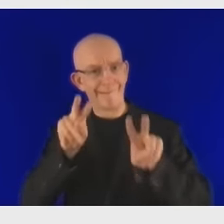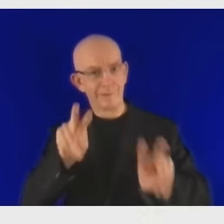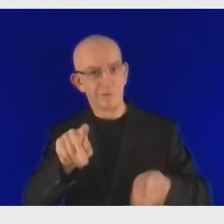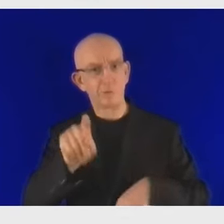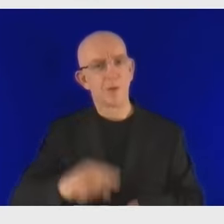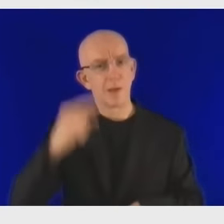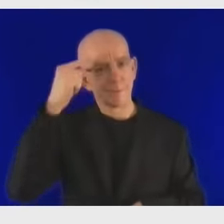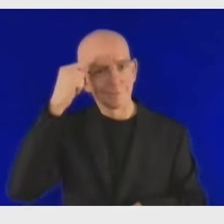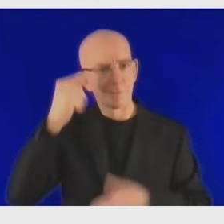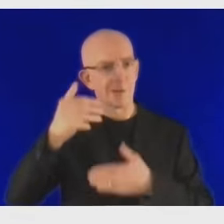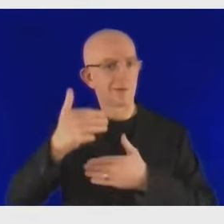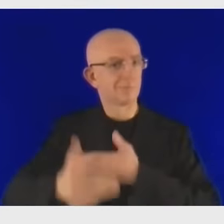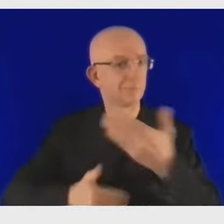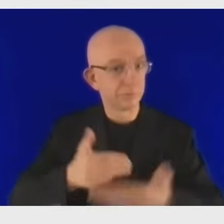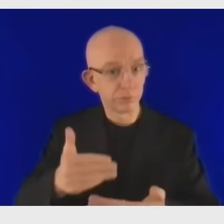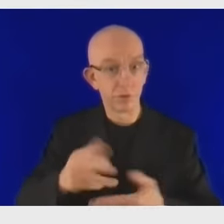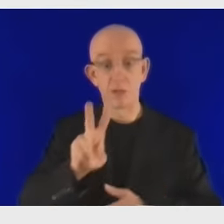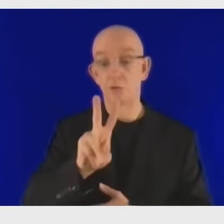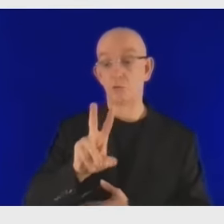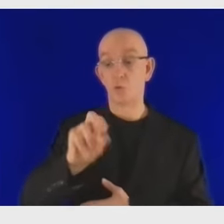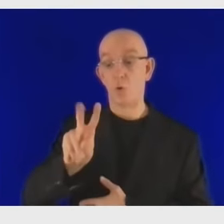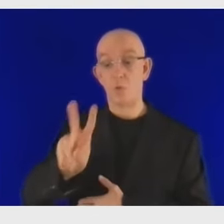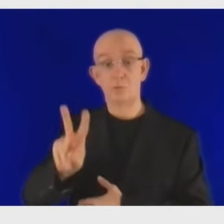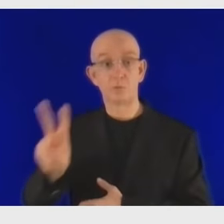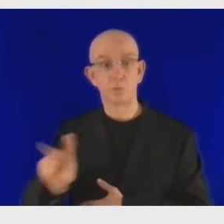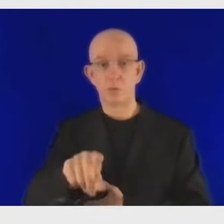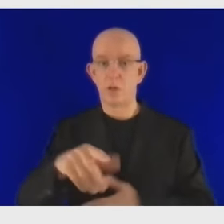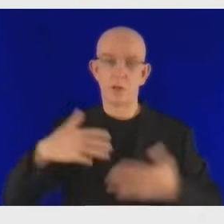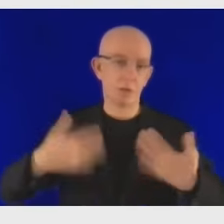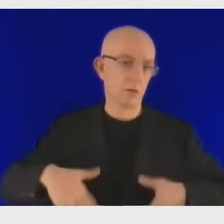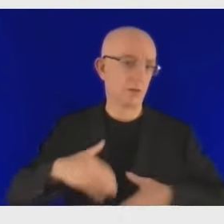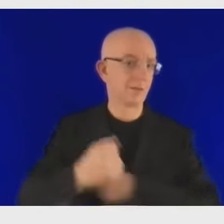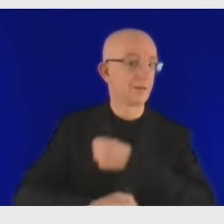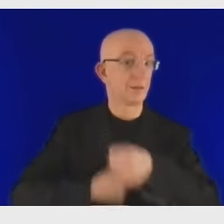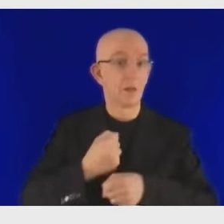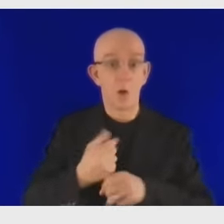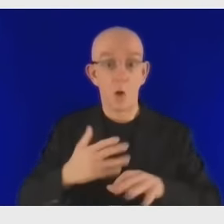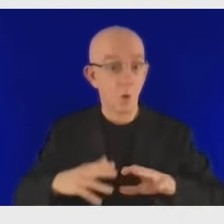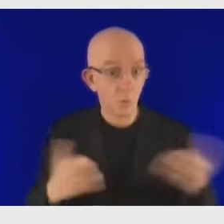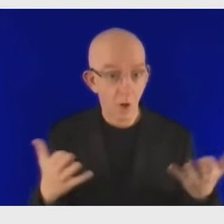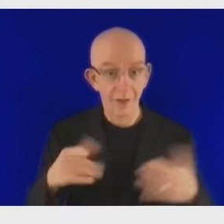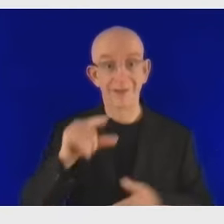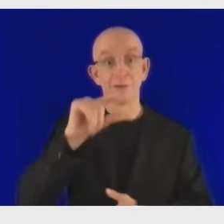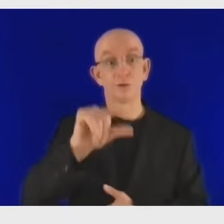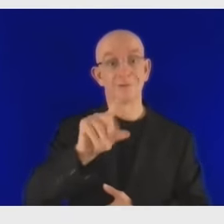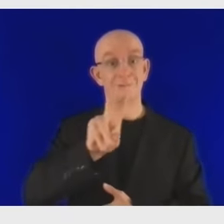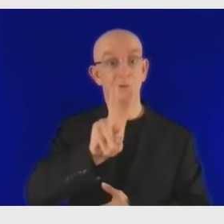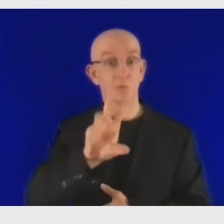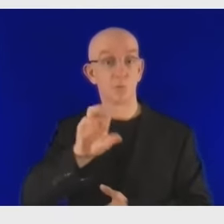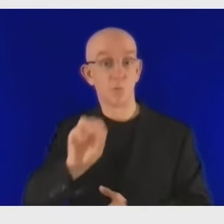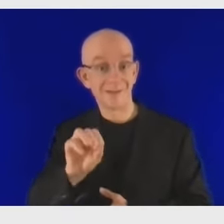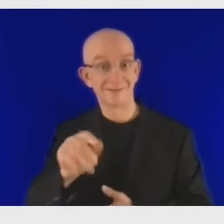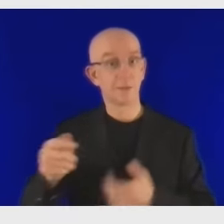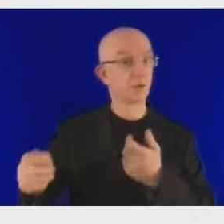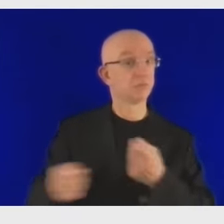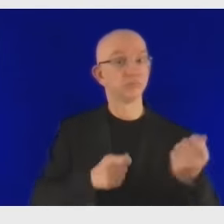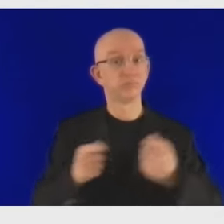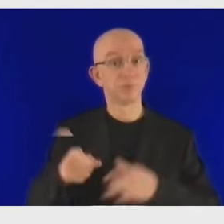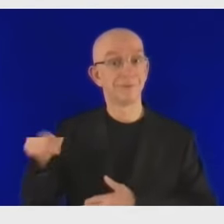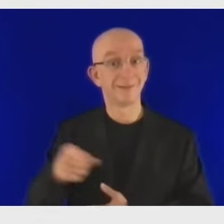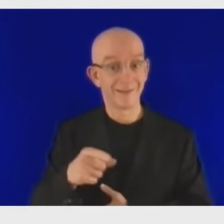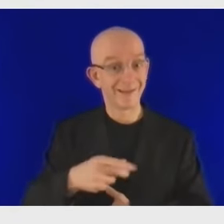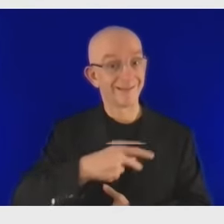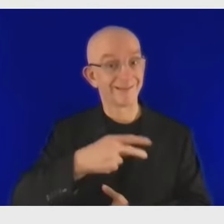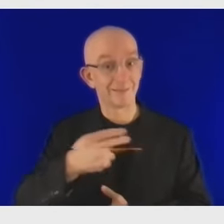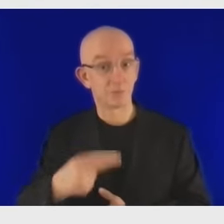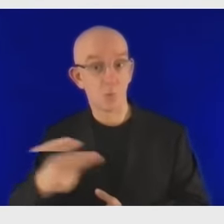which the COP27 will be in Africa. How do we profit from that? Because these are two countries, one growing really fast and maybe not